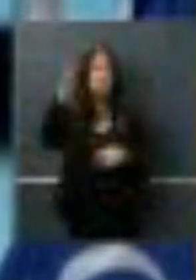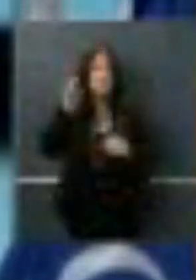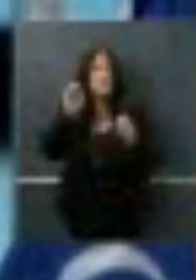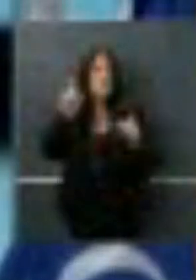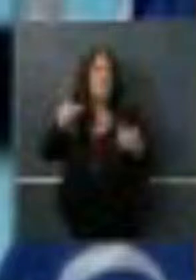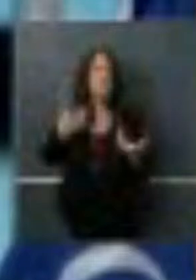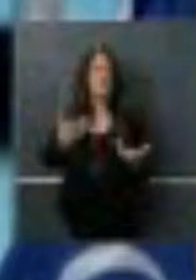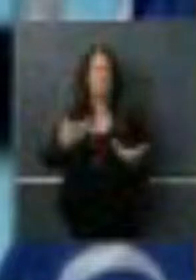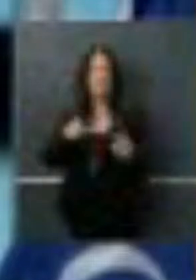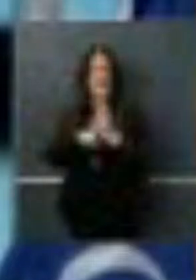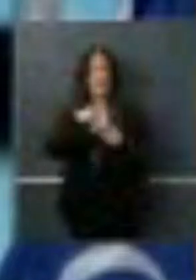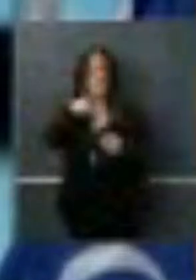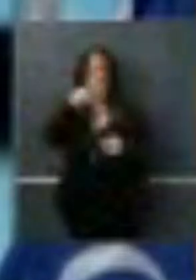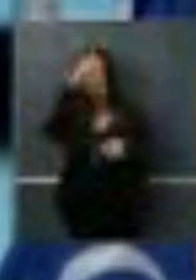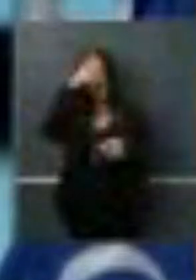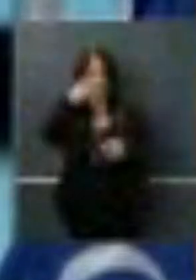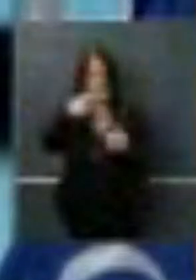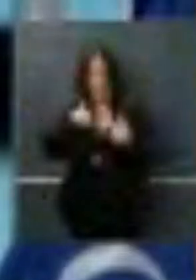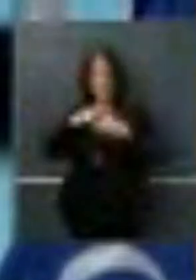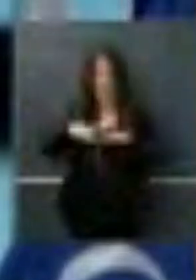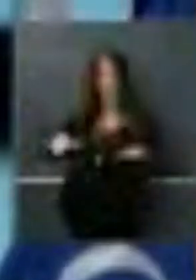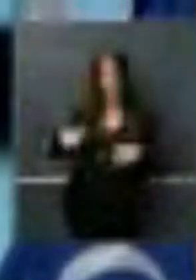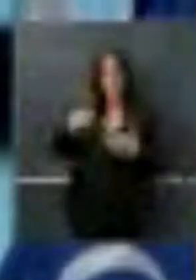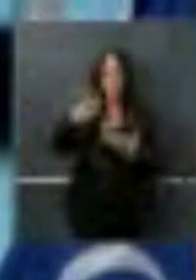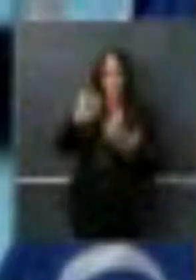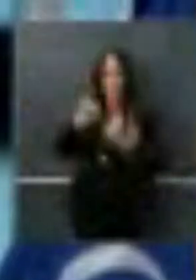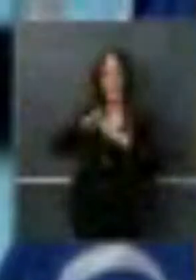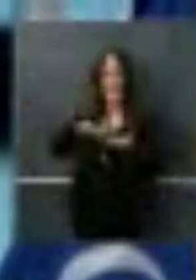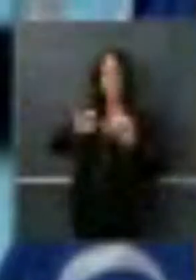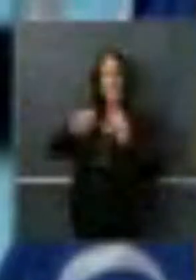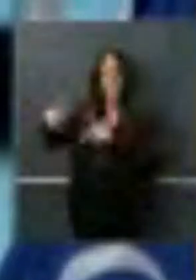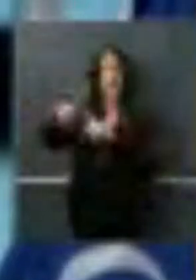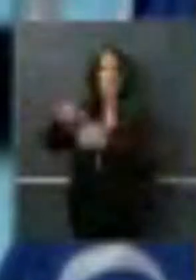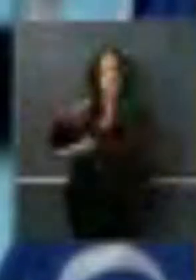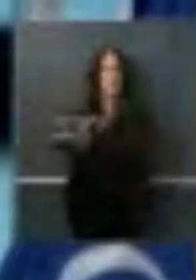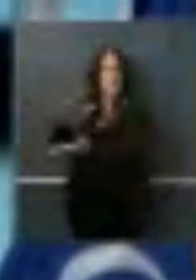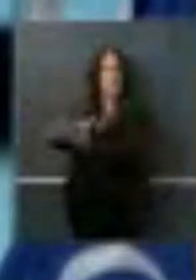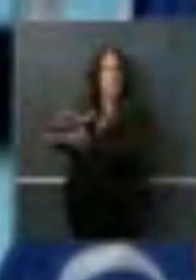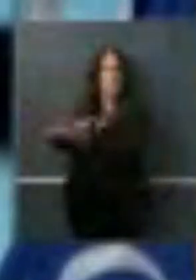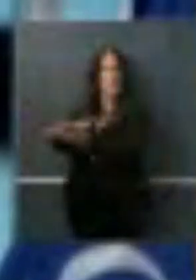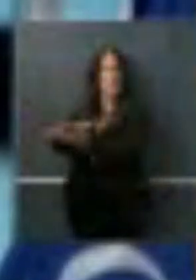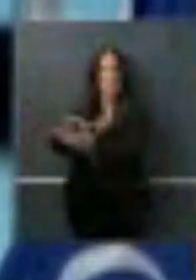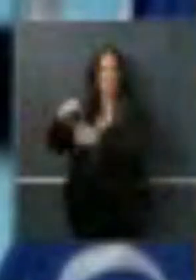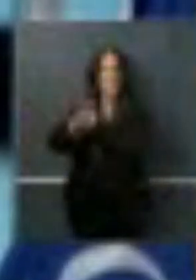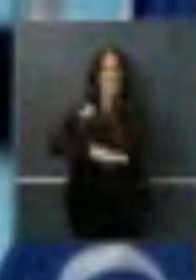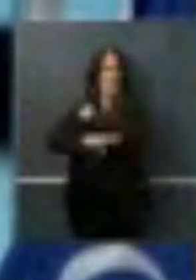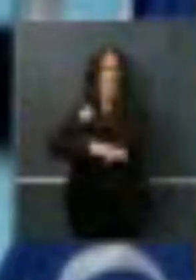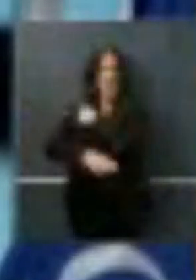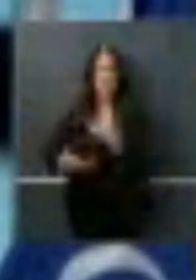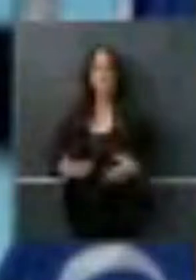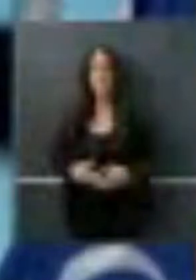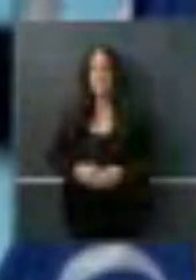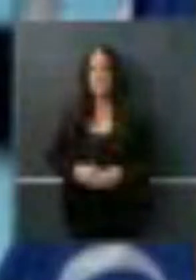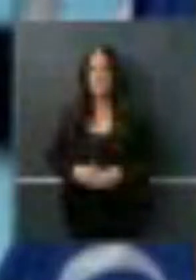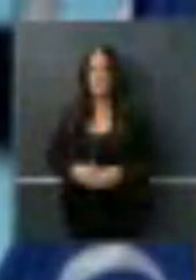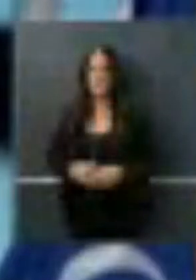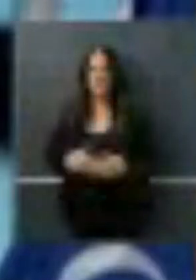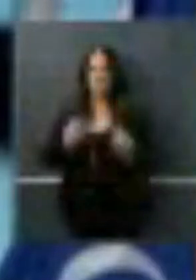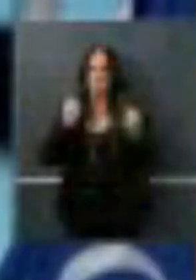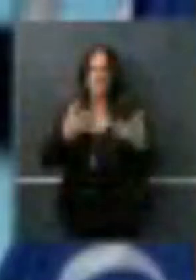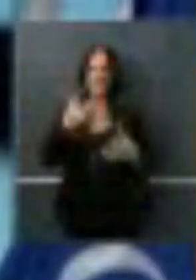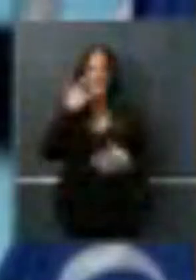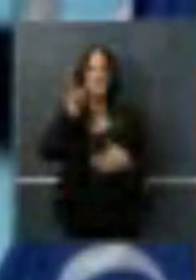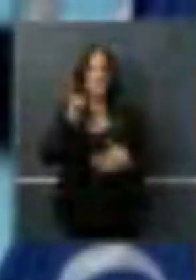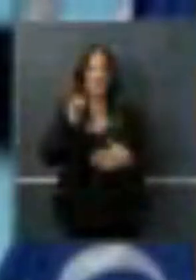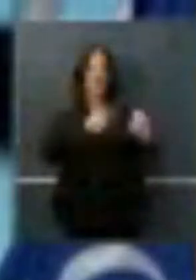in the fall, but even during the good times, so many of California's schools were overcrowded. So I'm wondering if you can paint a picture for